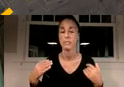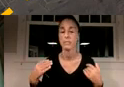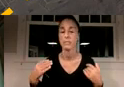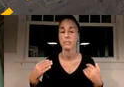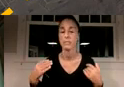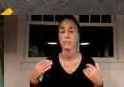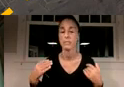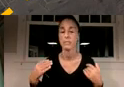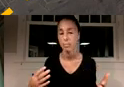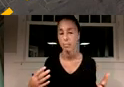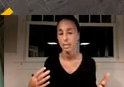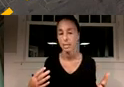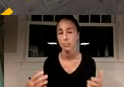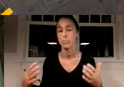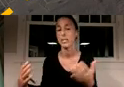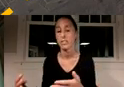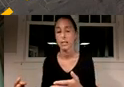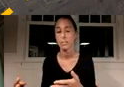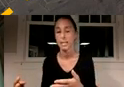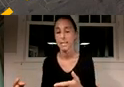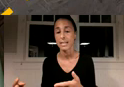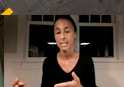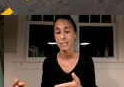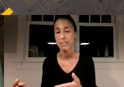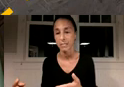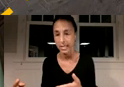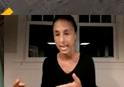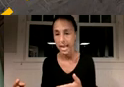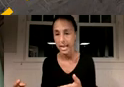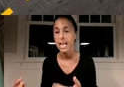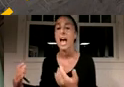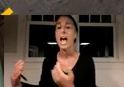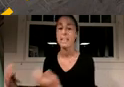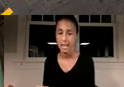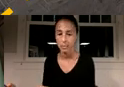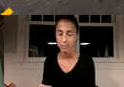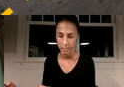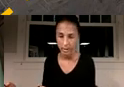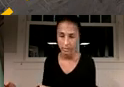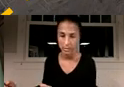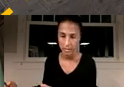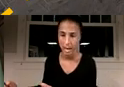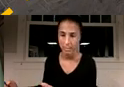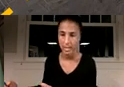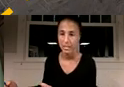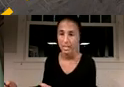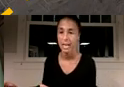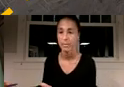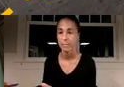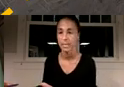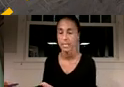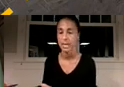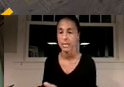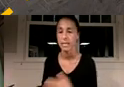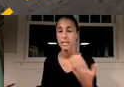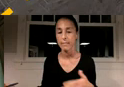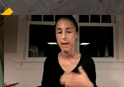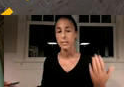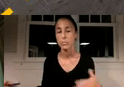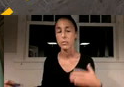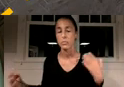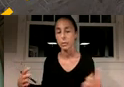with the sort of highest and best use of the property. We want to develop plan text that reflects that. And then we'll prepare the zoning application that implements